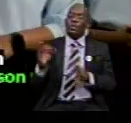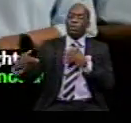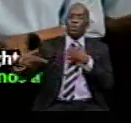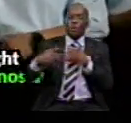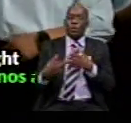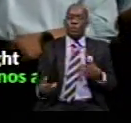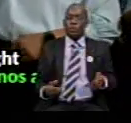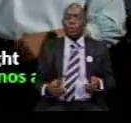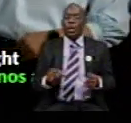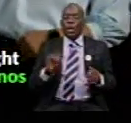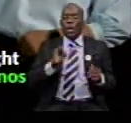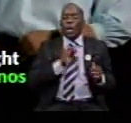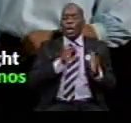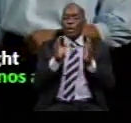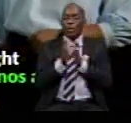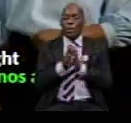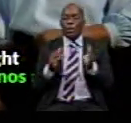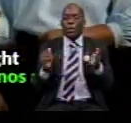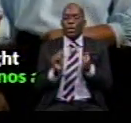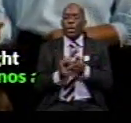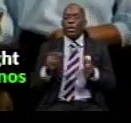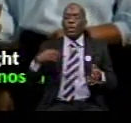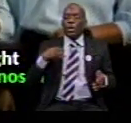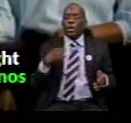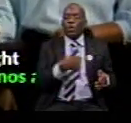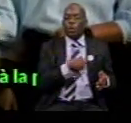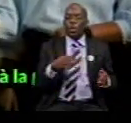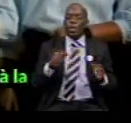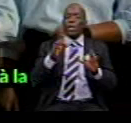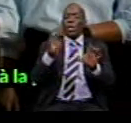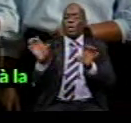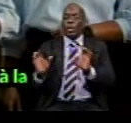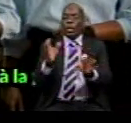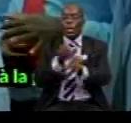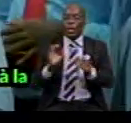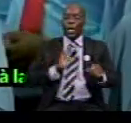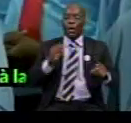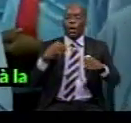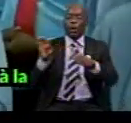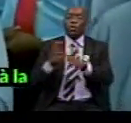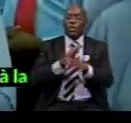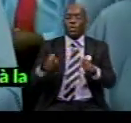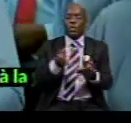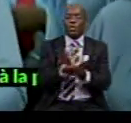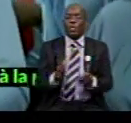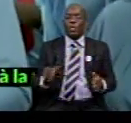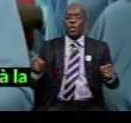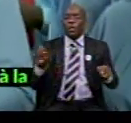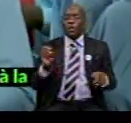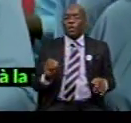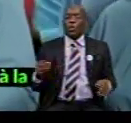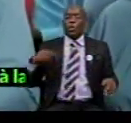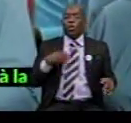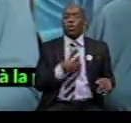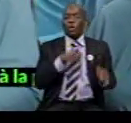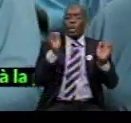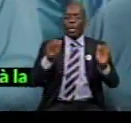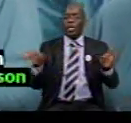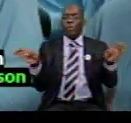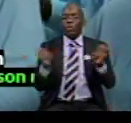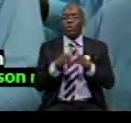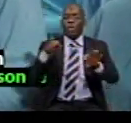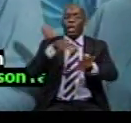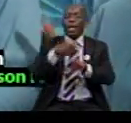return. I pray that we'll give our hearts a search so we won't just be playing church.